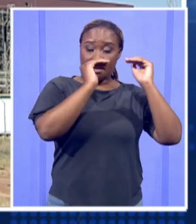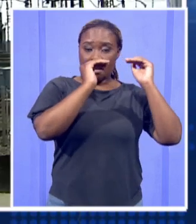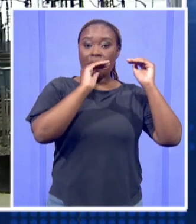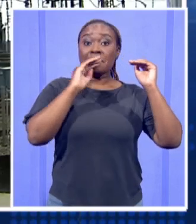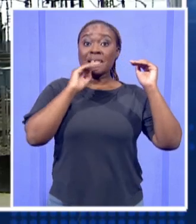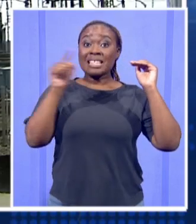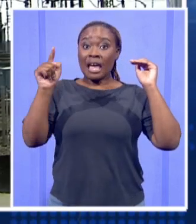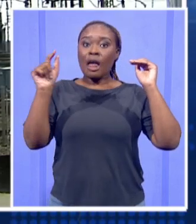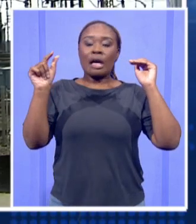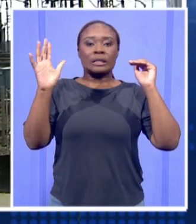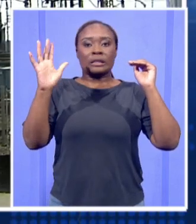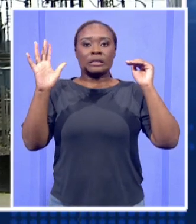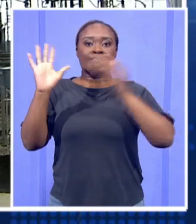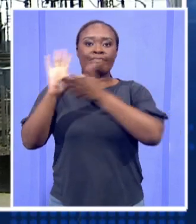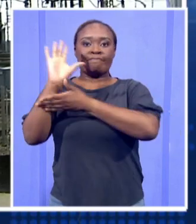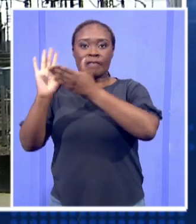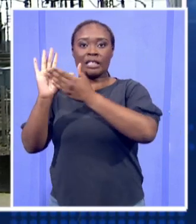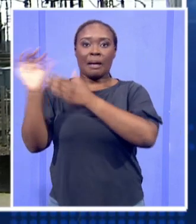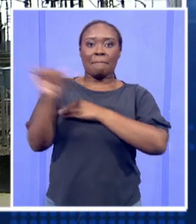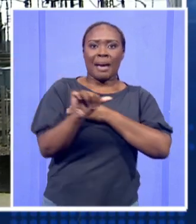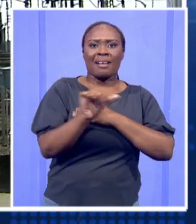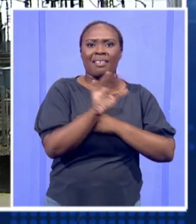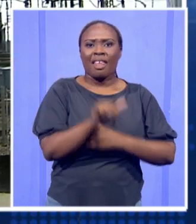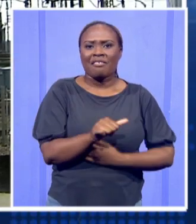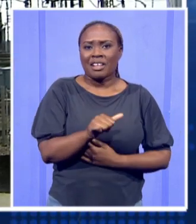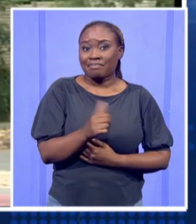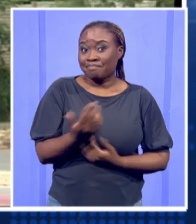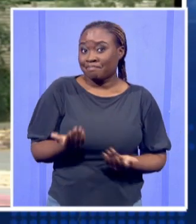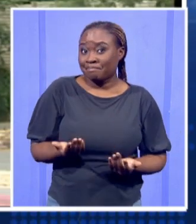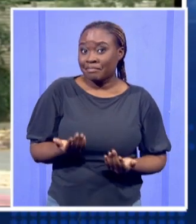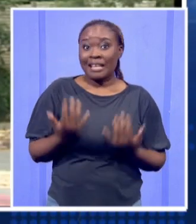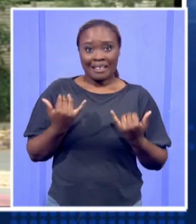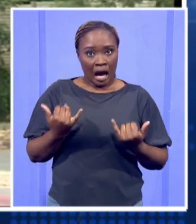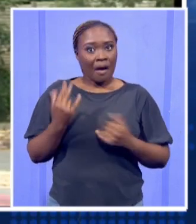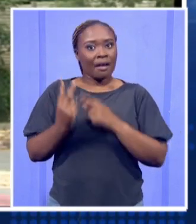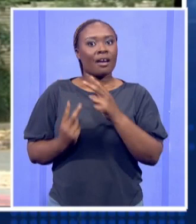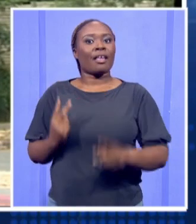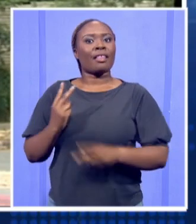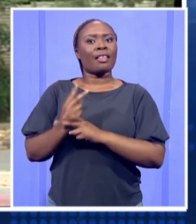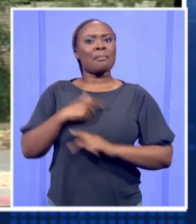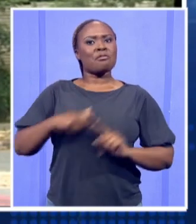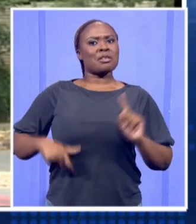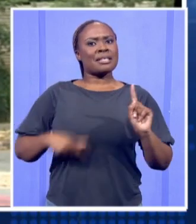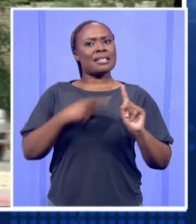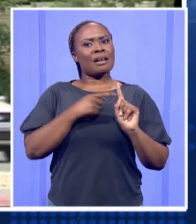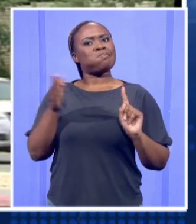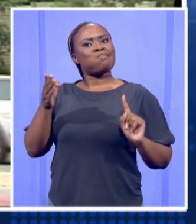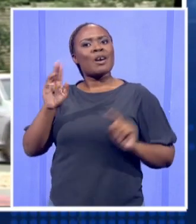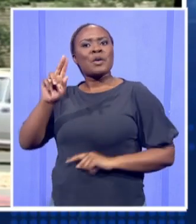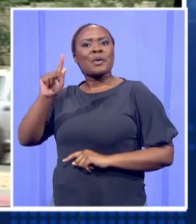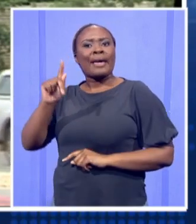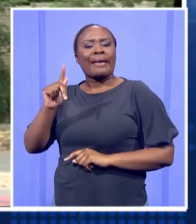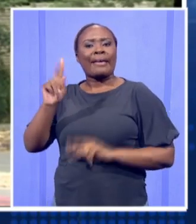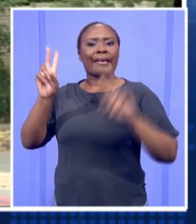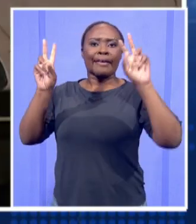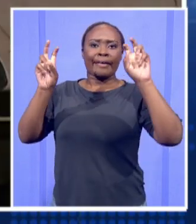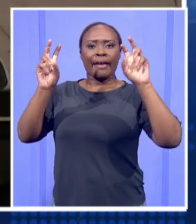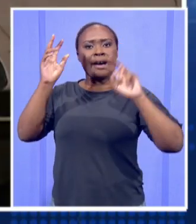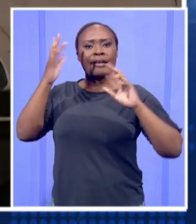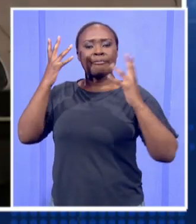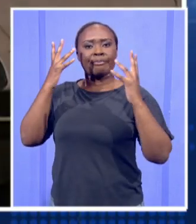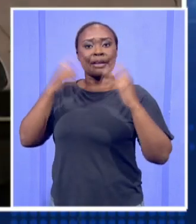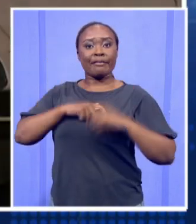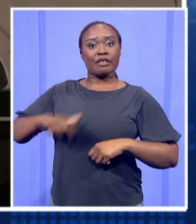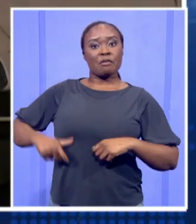to Egypt by the president cut short. Once again, the president is in the United Kingdom on a state visit,